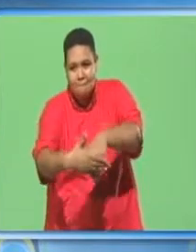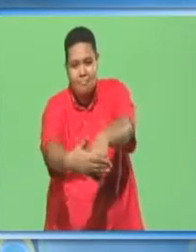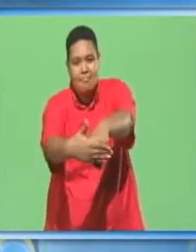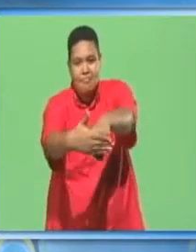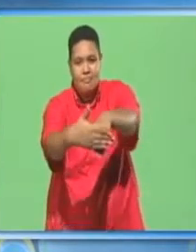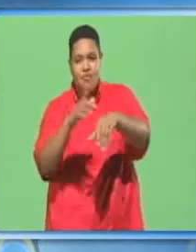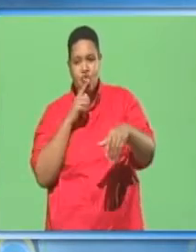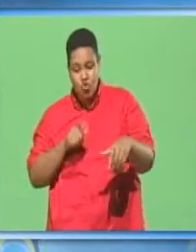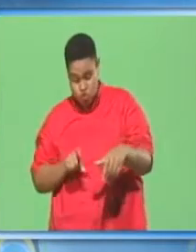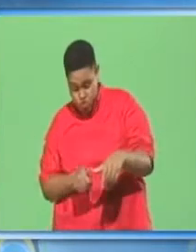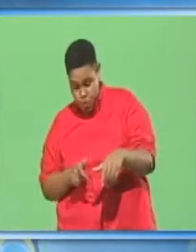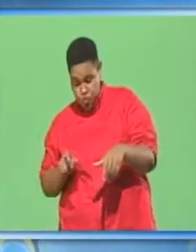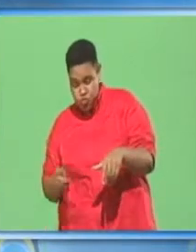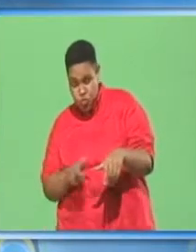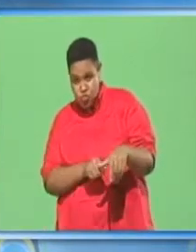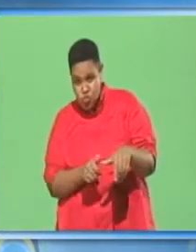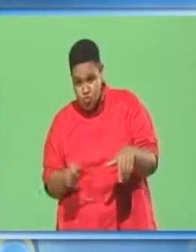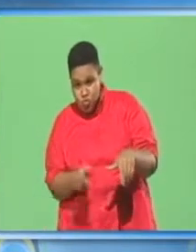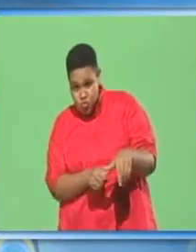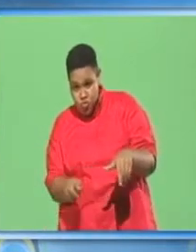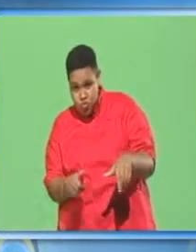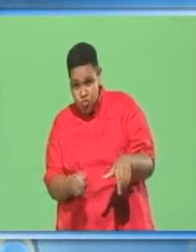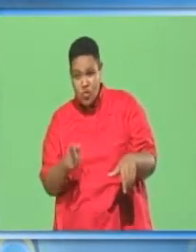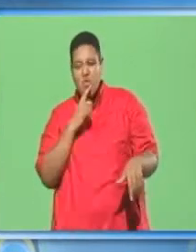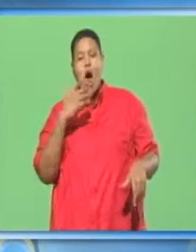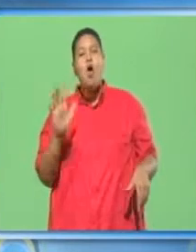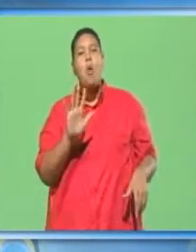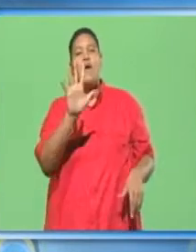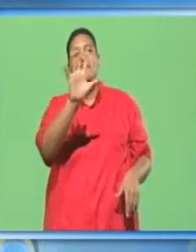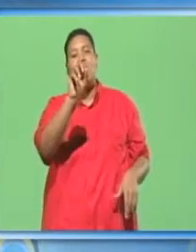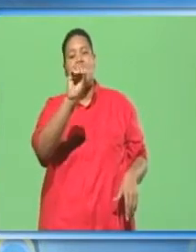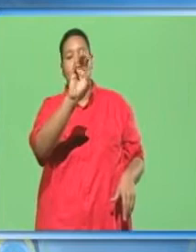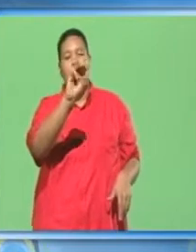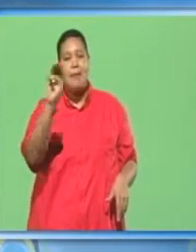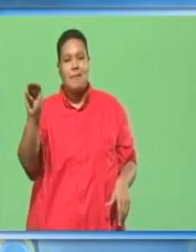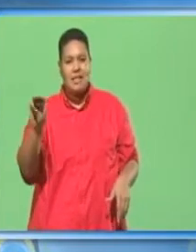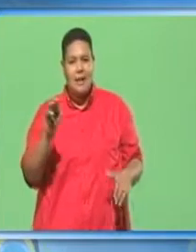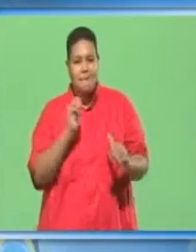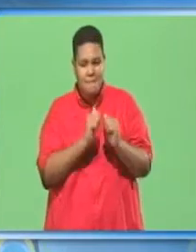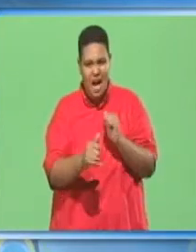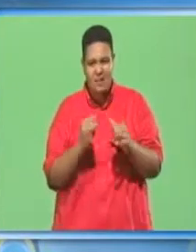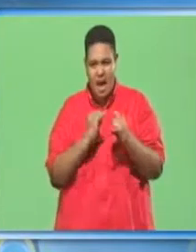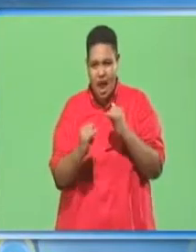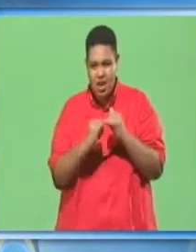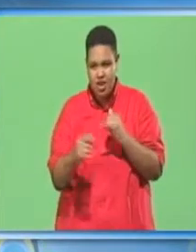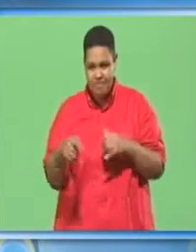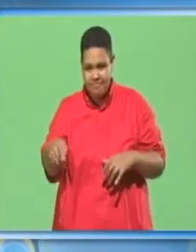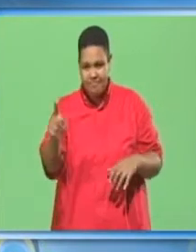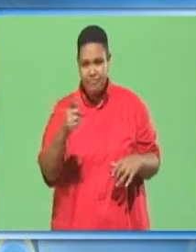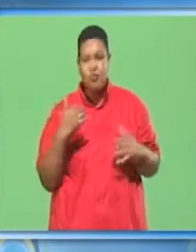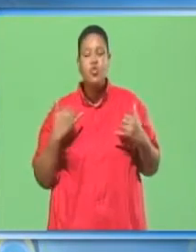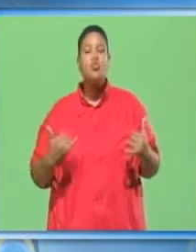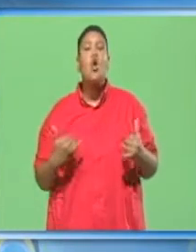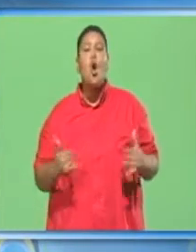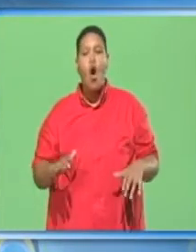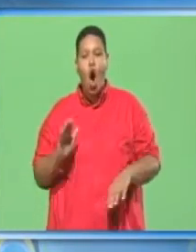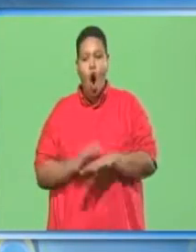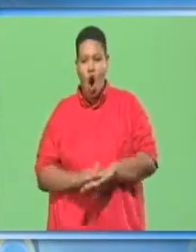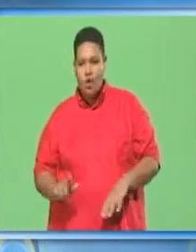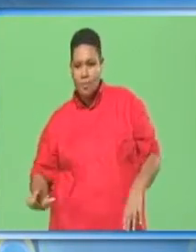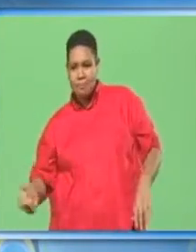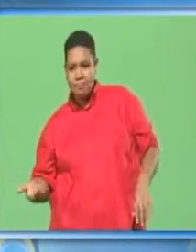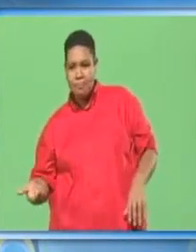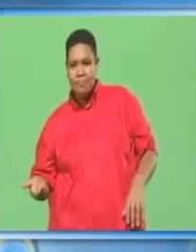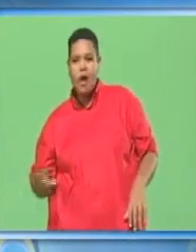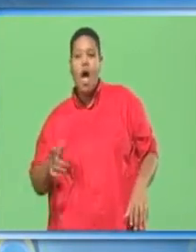gauge with the right end projecting about 50 millimeter past the blade. Now turn on the saw and push